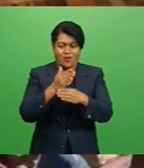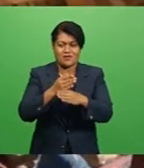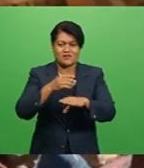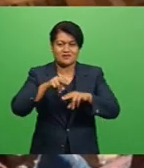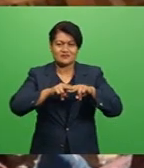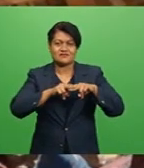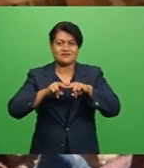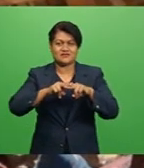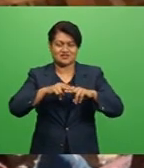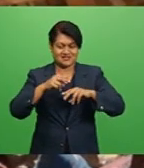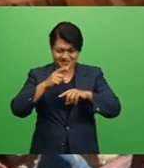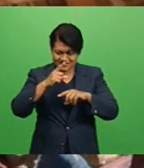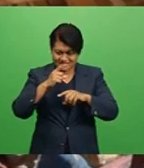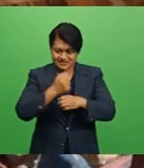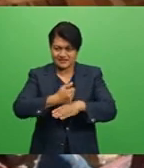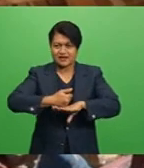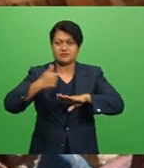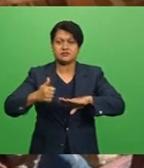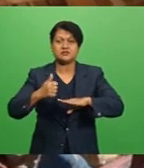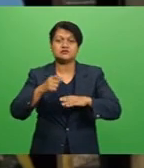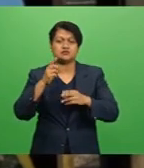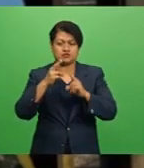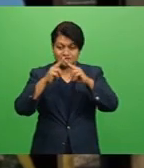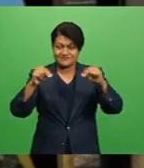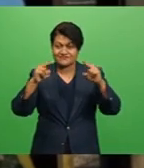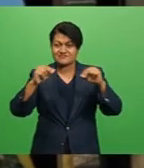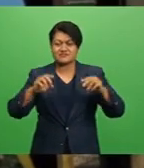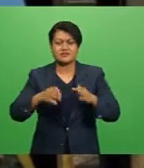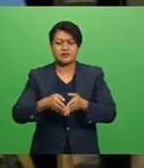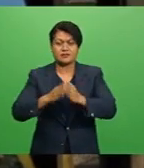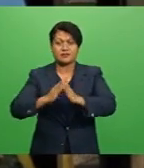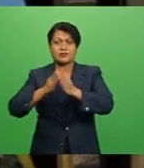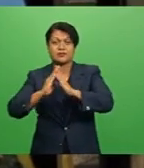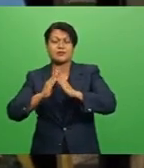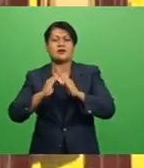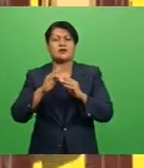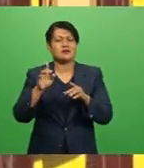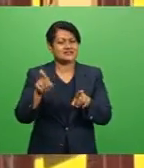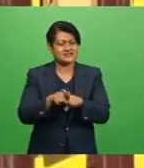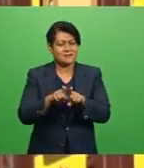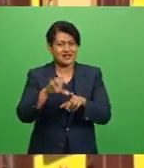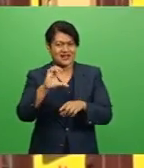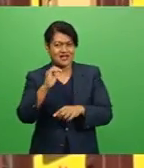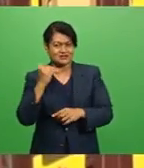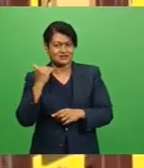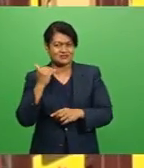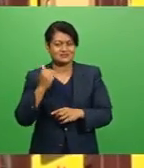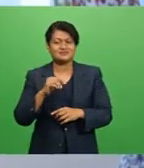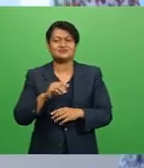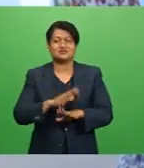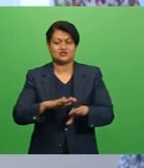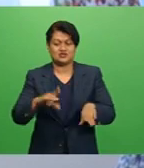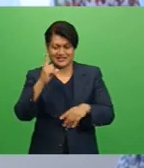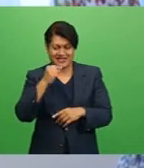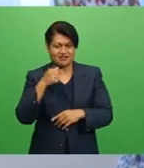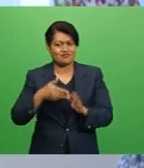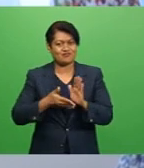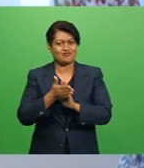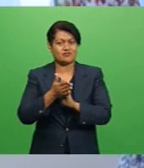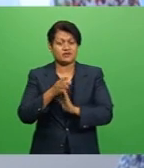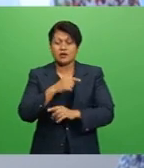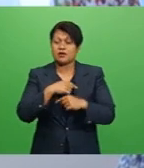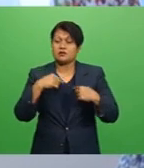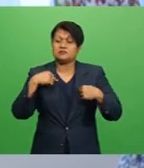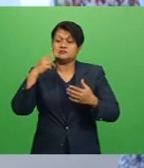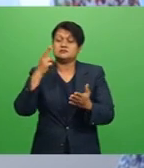school tents are set up as classrooms to meet the children's educational needs. We really need